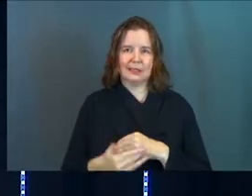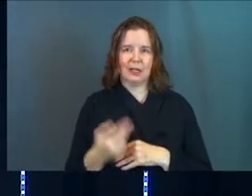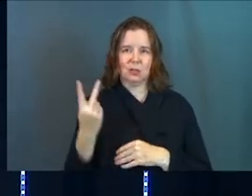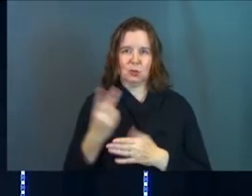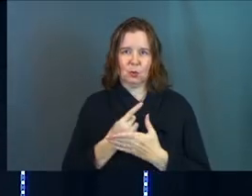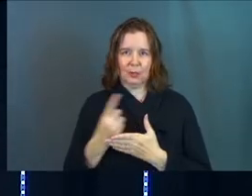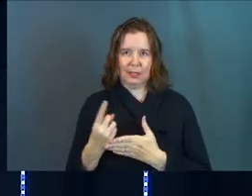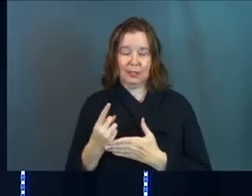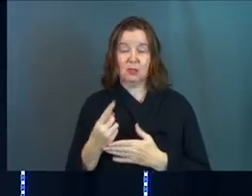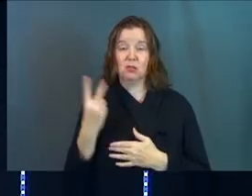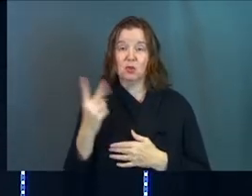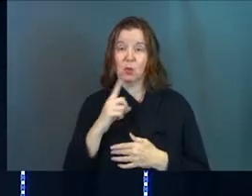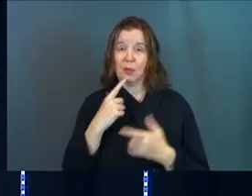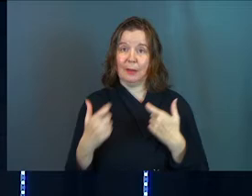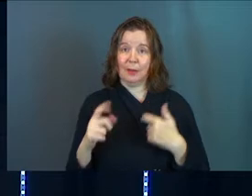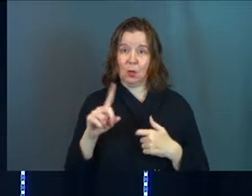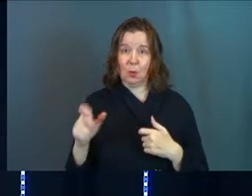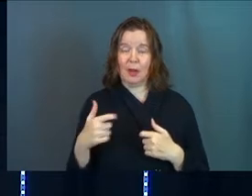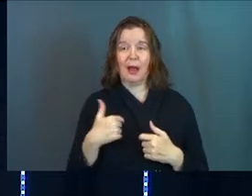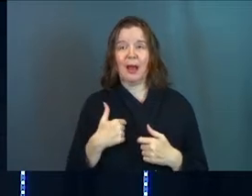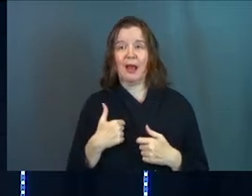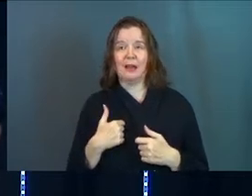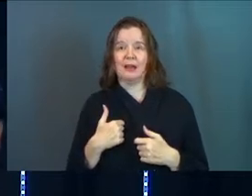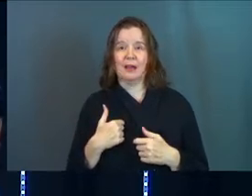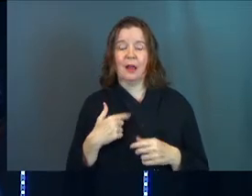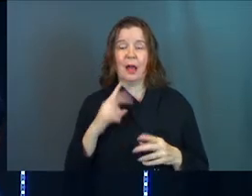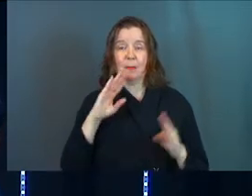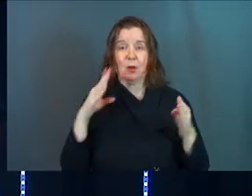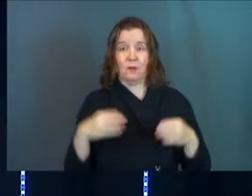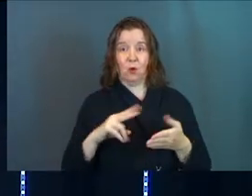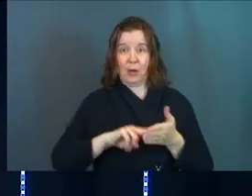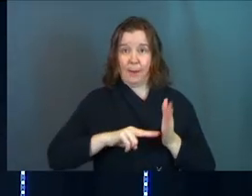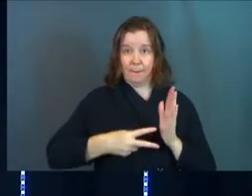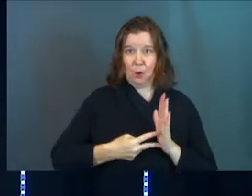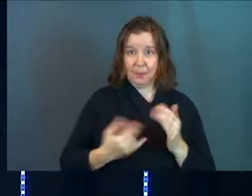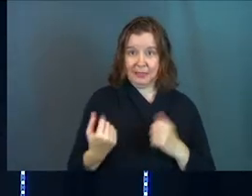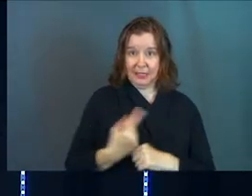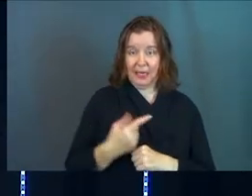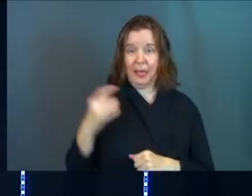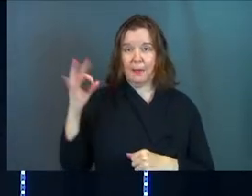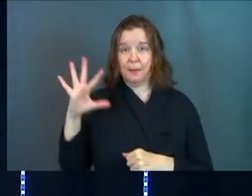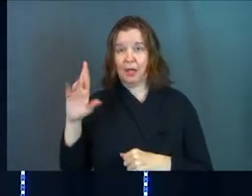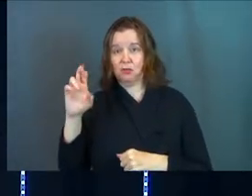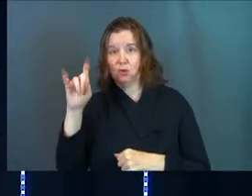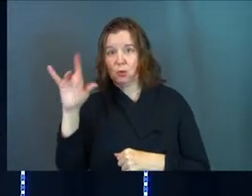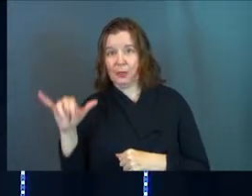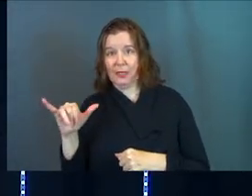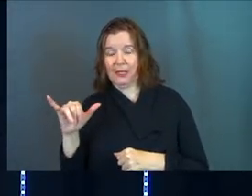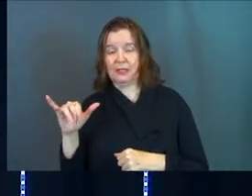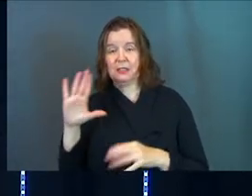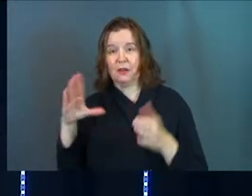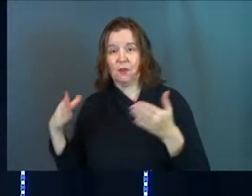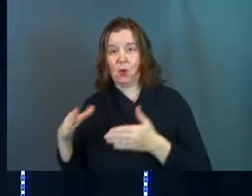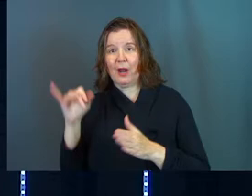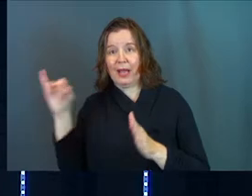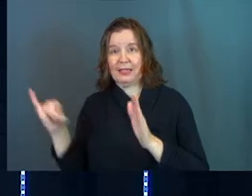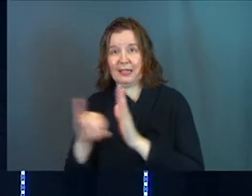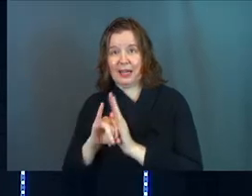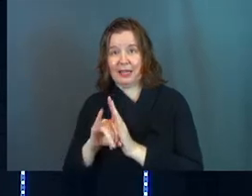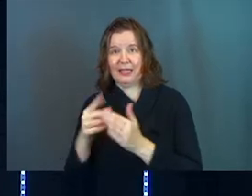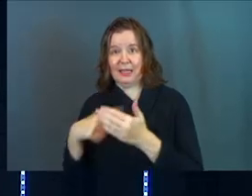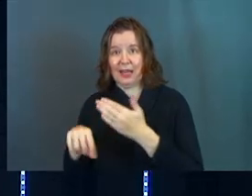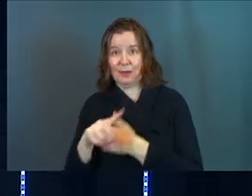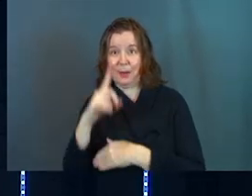2 weeks. Two really big questions. I'm tackling purpose today, and Pastor Ricky Bustos is tackling